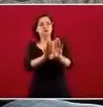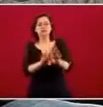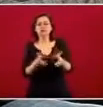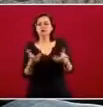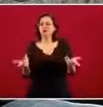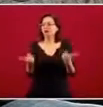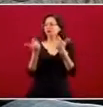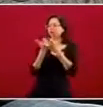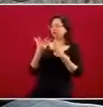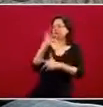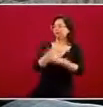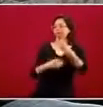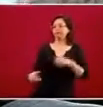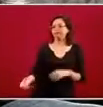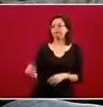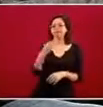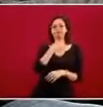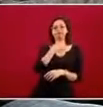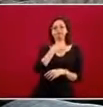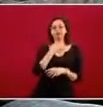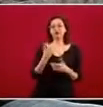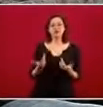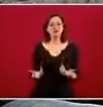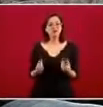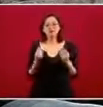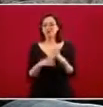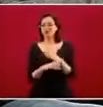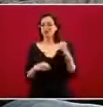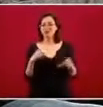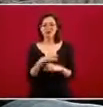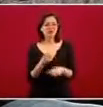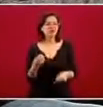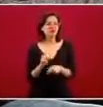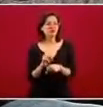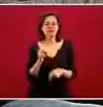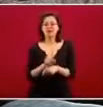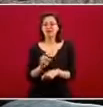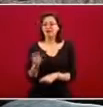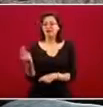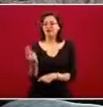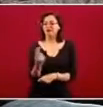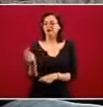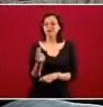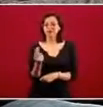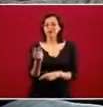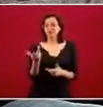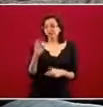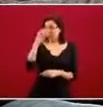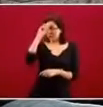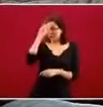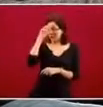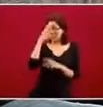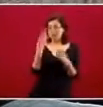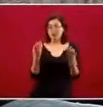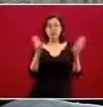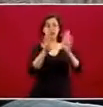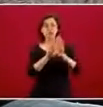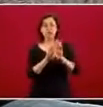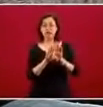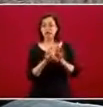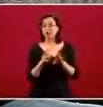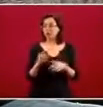the mines, because the mining activity is seen as essential to a lot of local